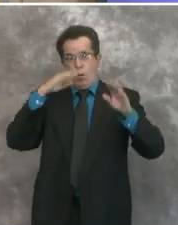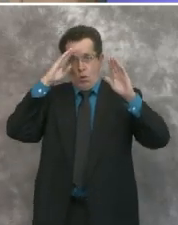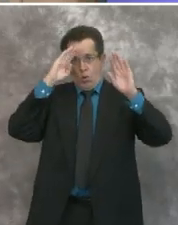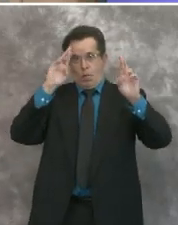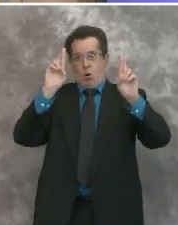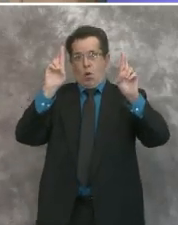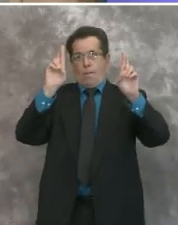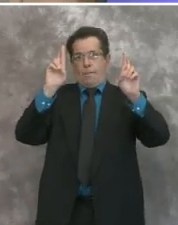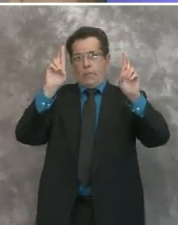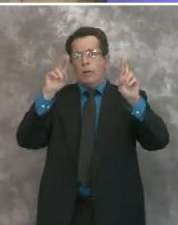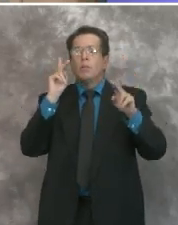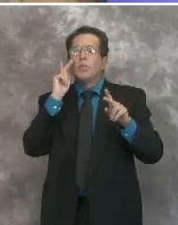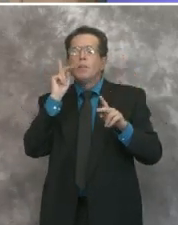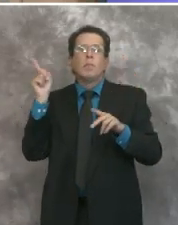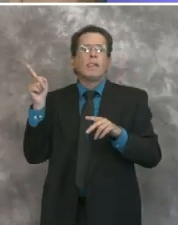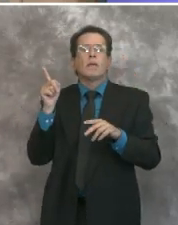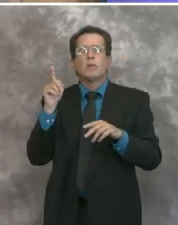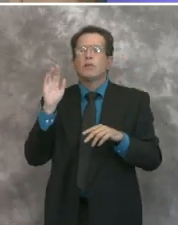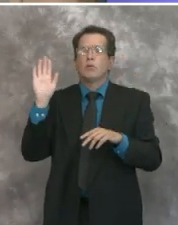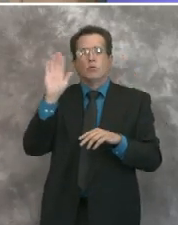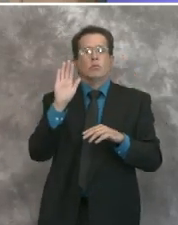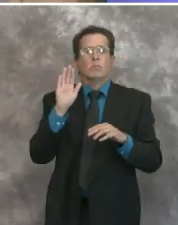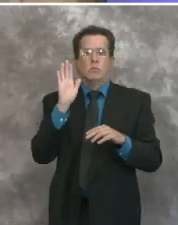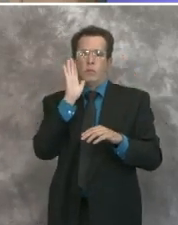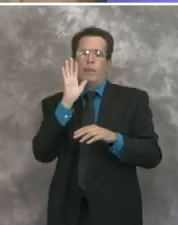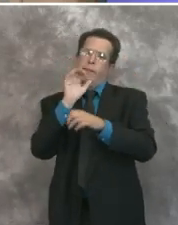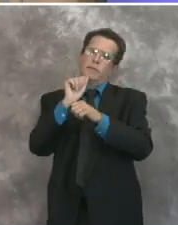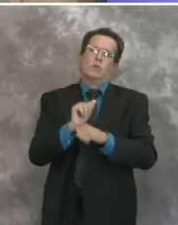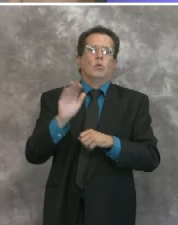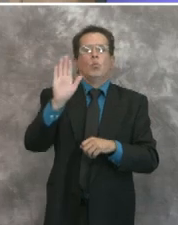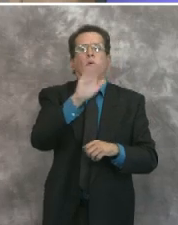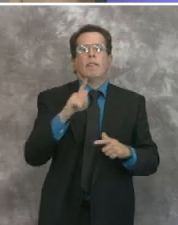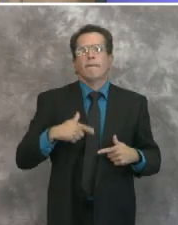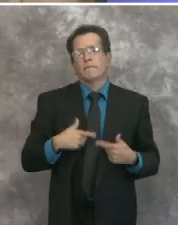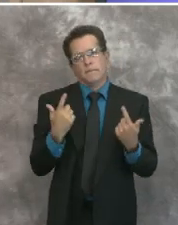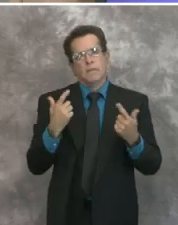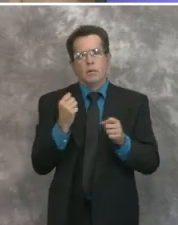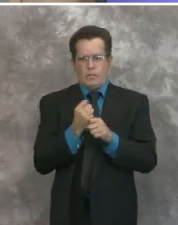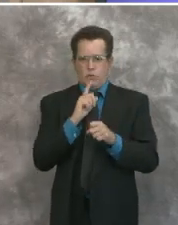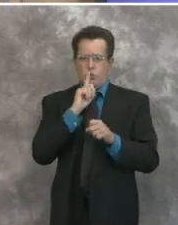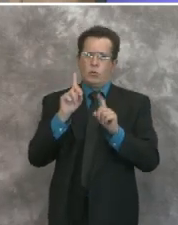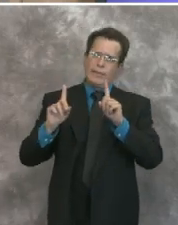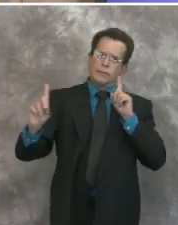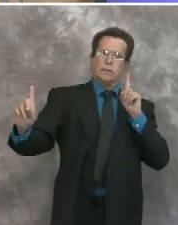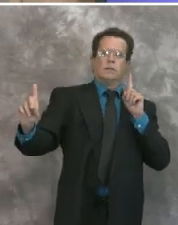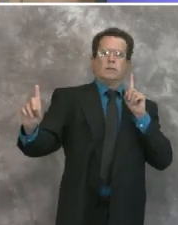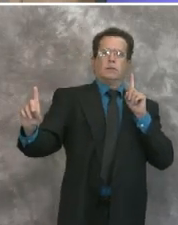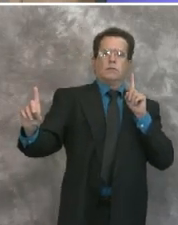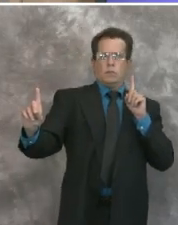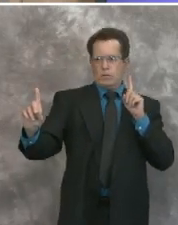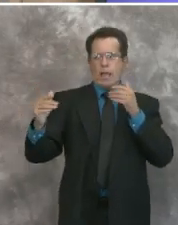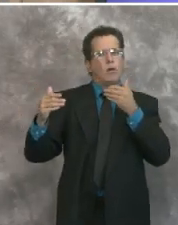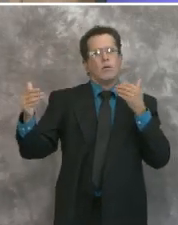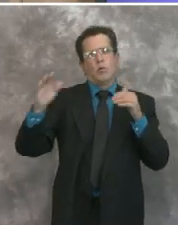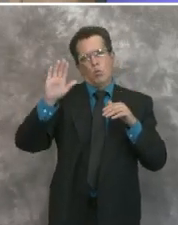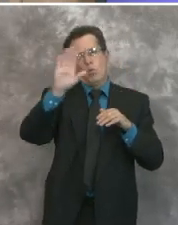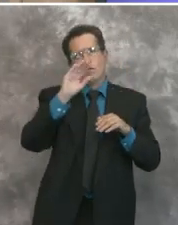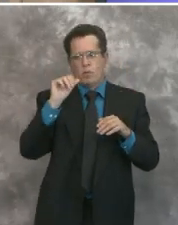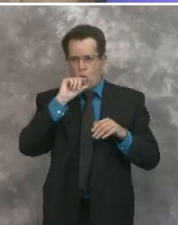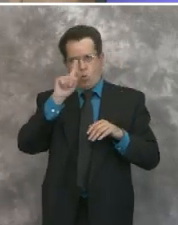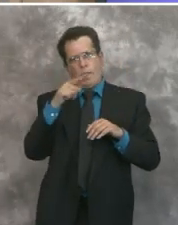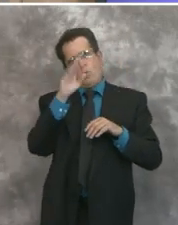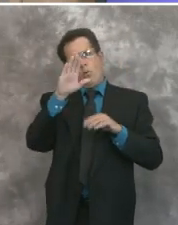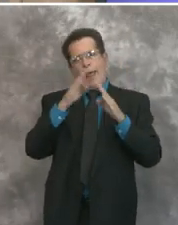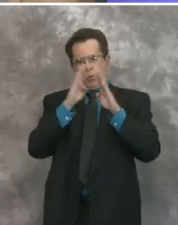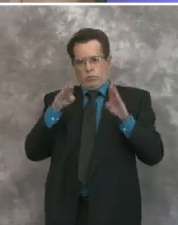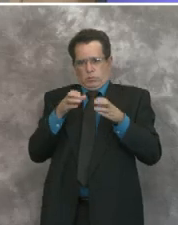people's adaptations of their general way of life, continuing to ensure physical distancing outside of their household units,